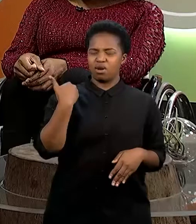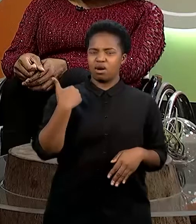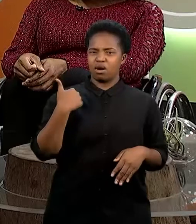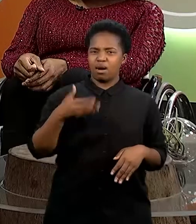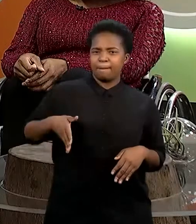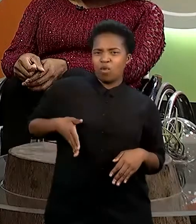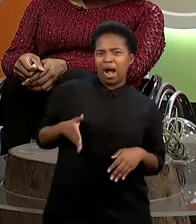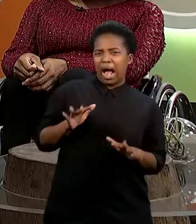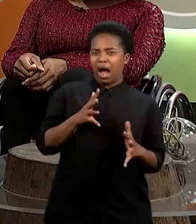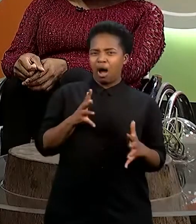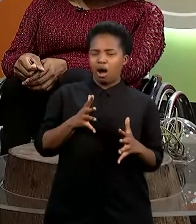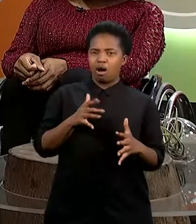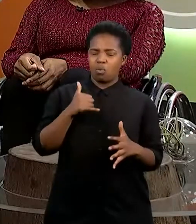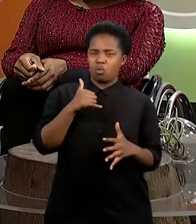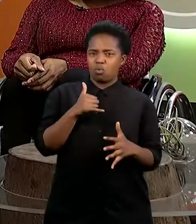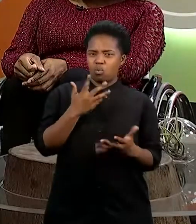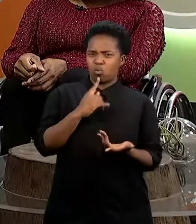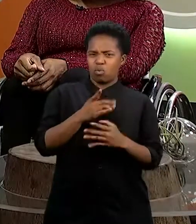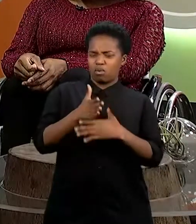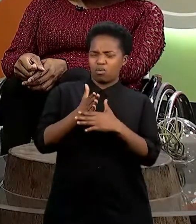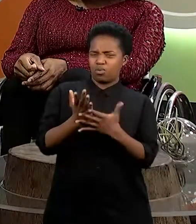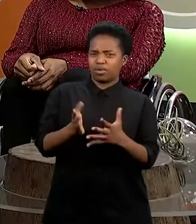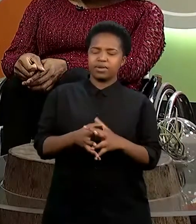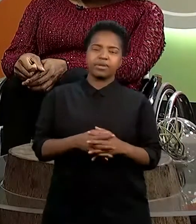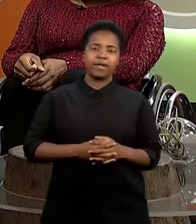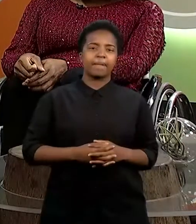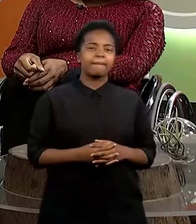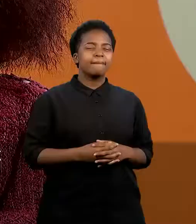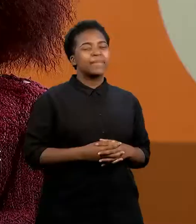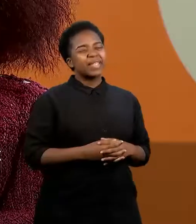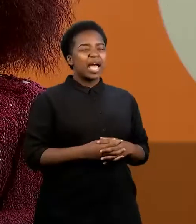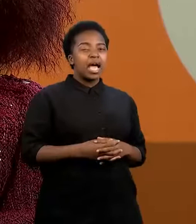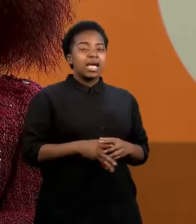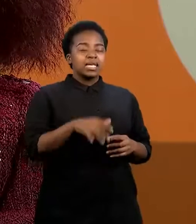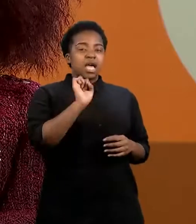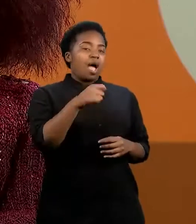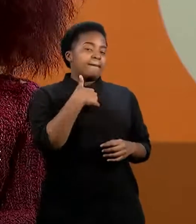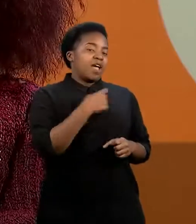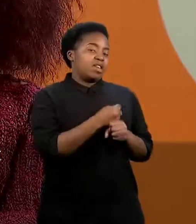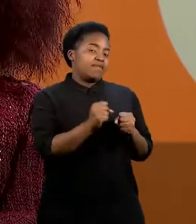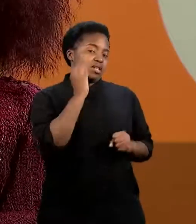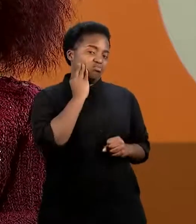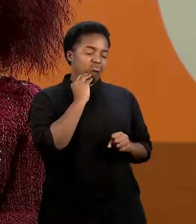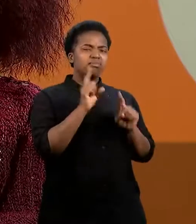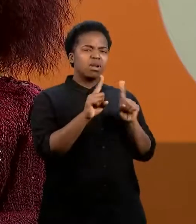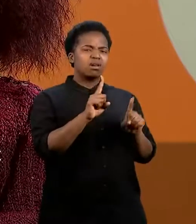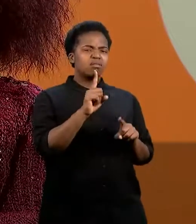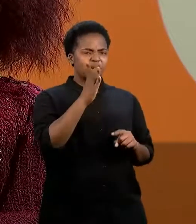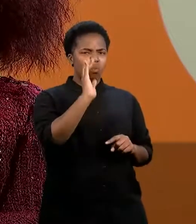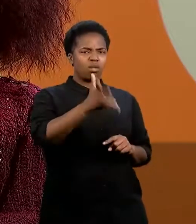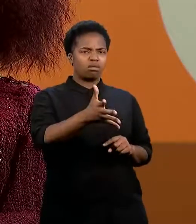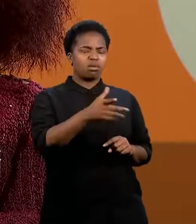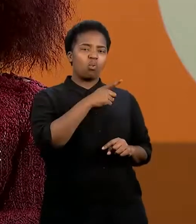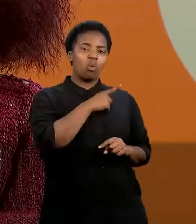tse e leng ring le tsona di affect bo di pressure sources nthonyana tse jwalo. Yeah, like I've never experienced it, but I think it